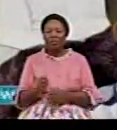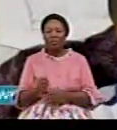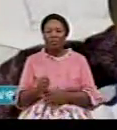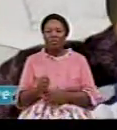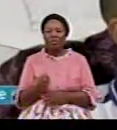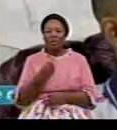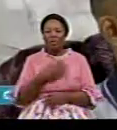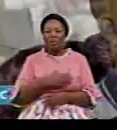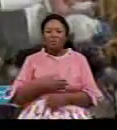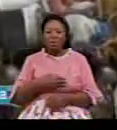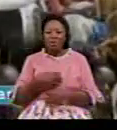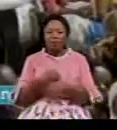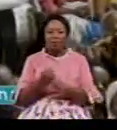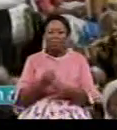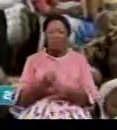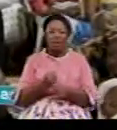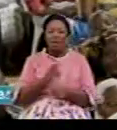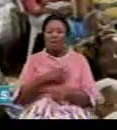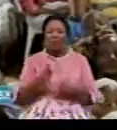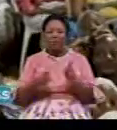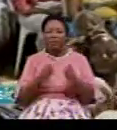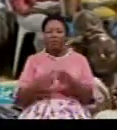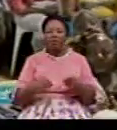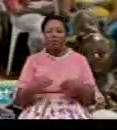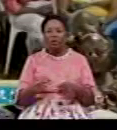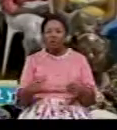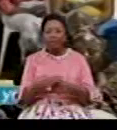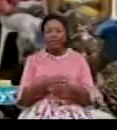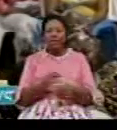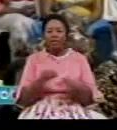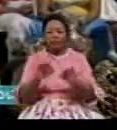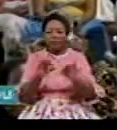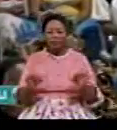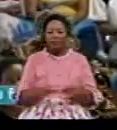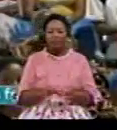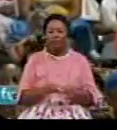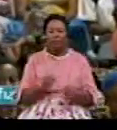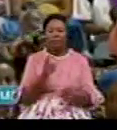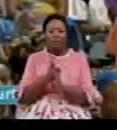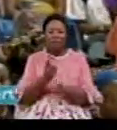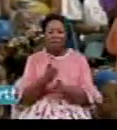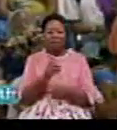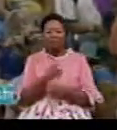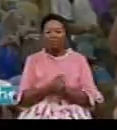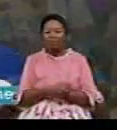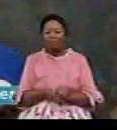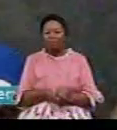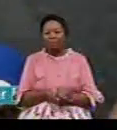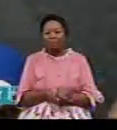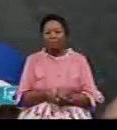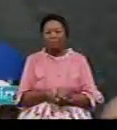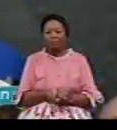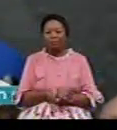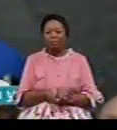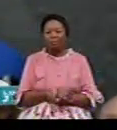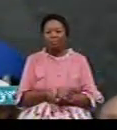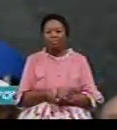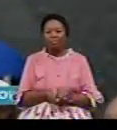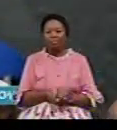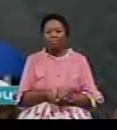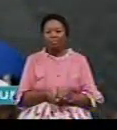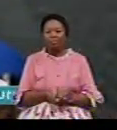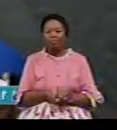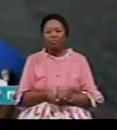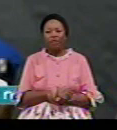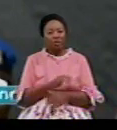There's a singular prayer you want to pray as you are bowing your heads now while we are attending to those people. Don't